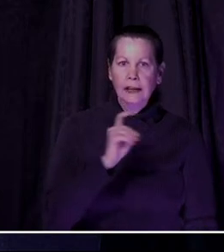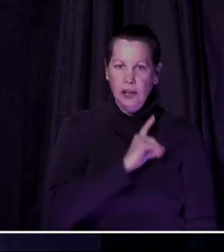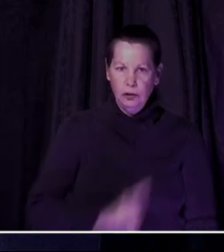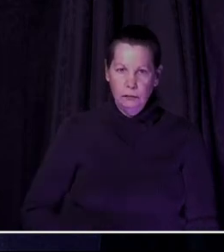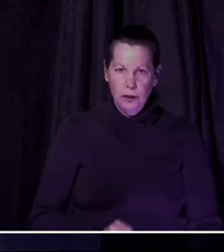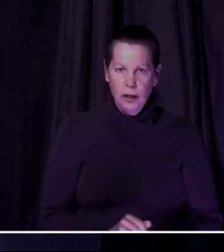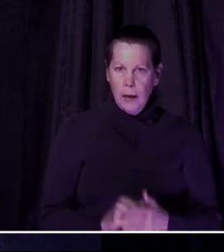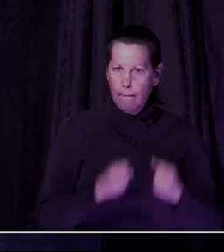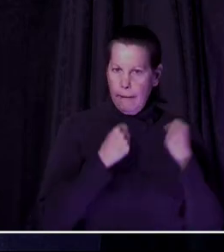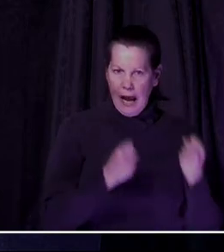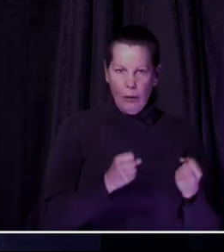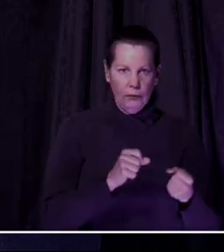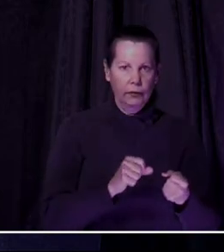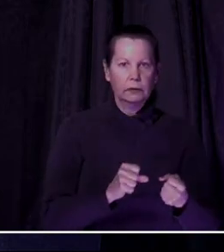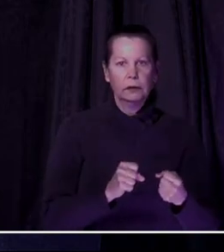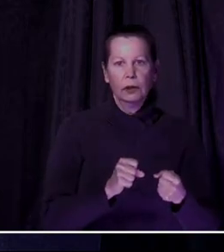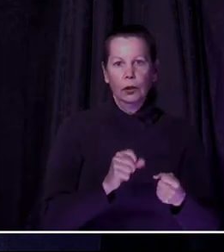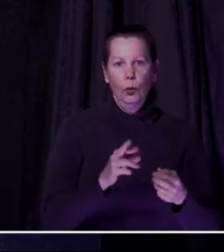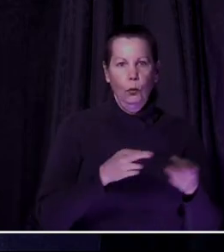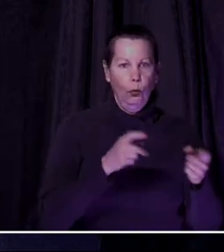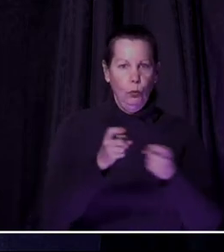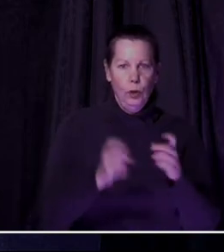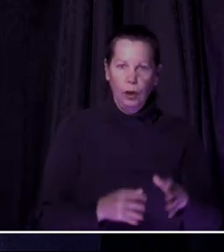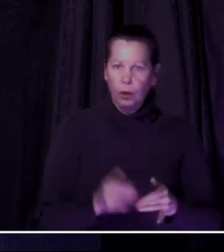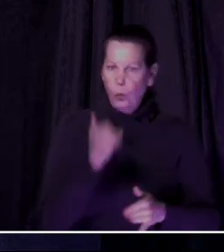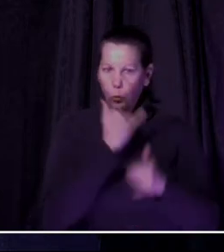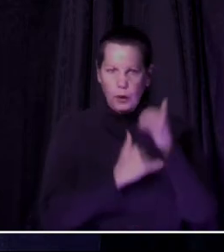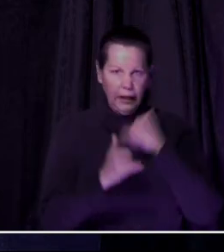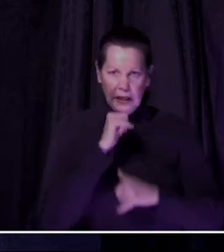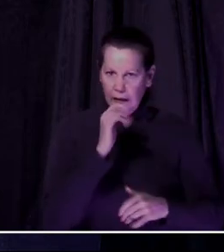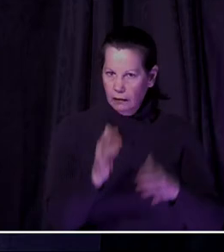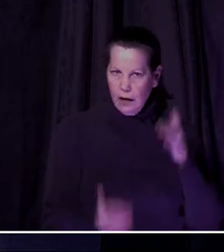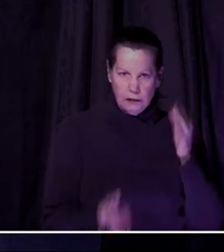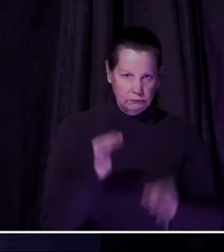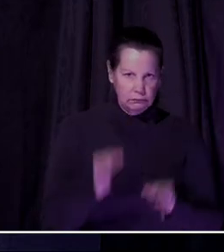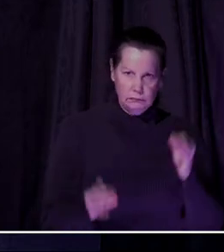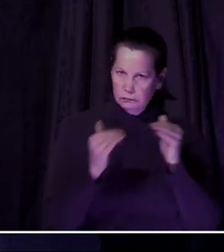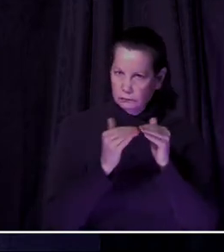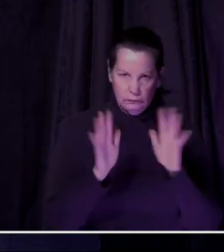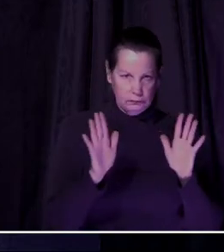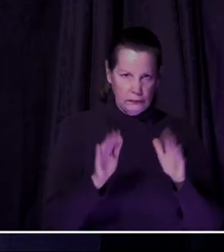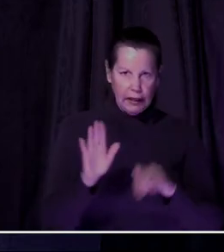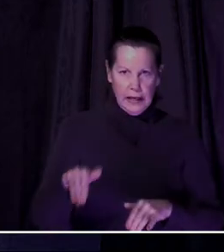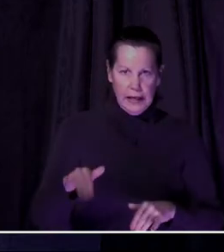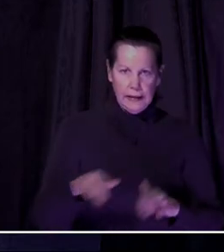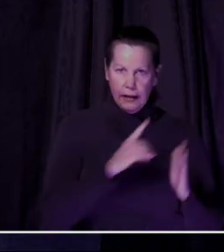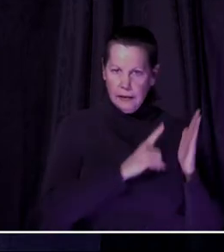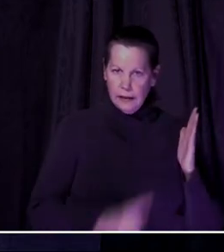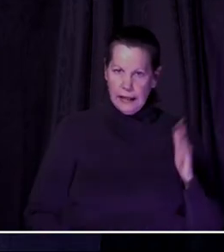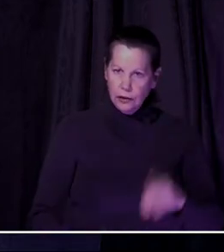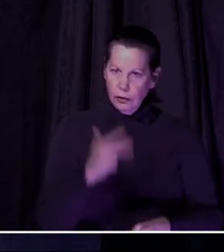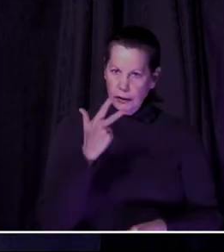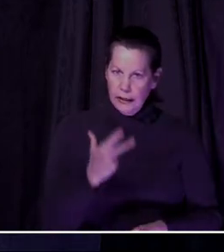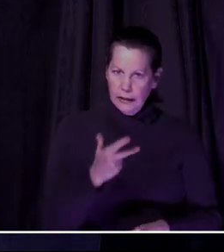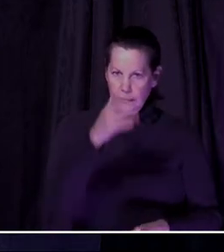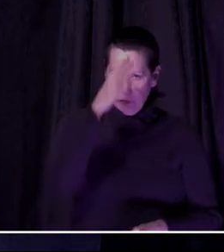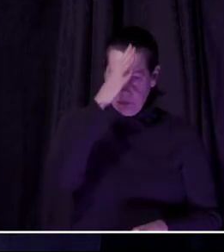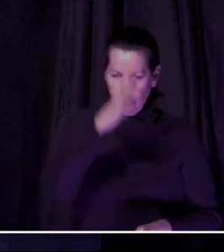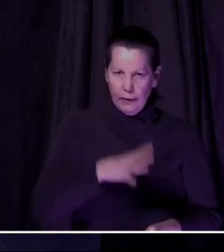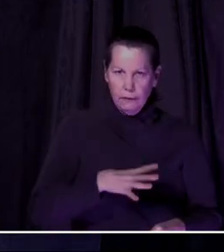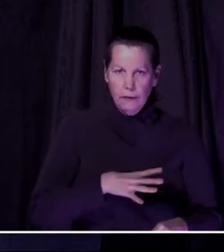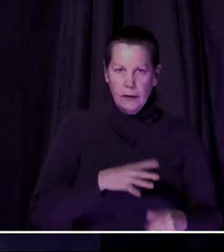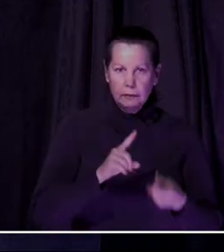powerful ruler who was wicked, unjust. And yet Daniel and his three friends, Shadrach, Meshach,